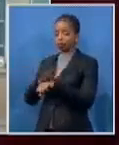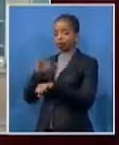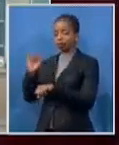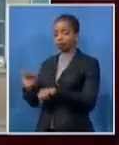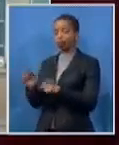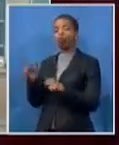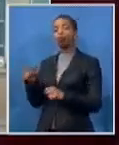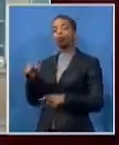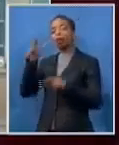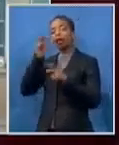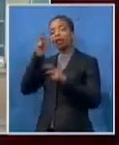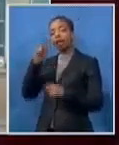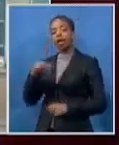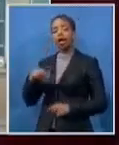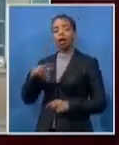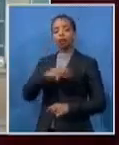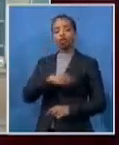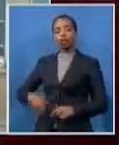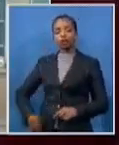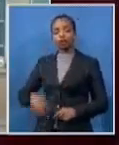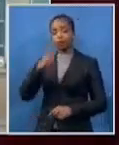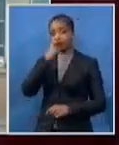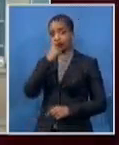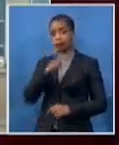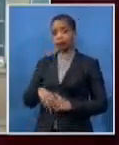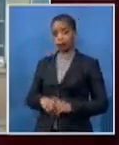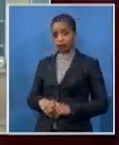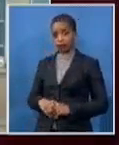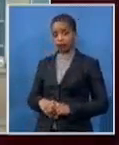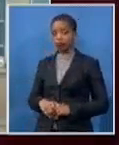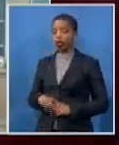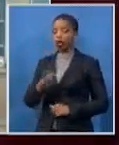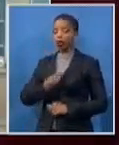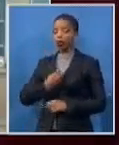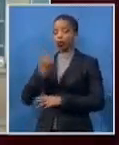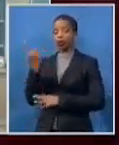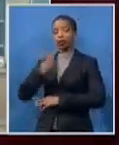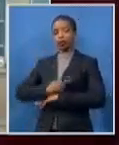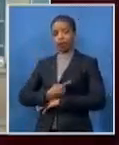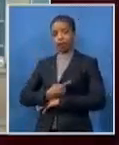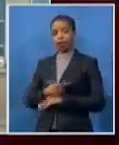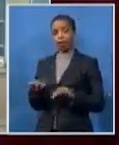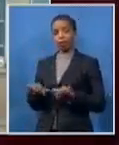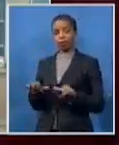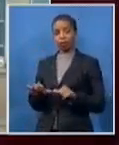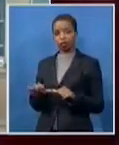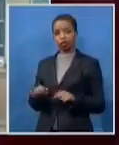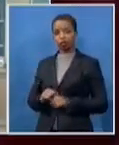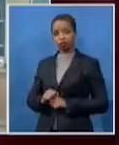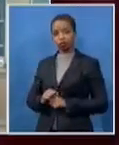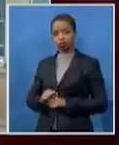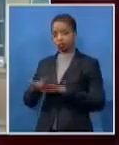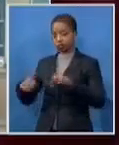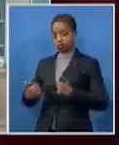message challenging the youth to take charge of the process of reviving the economy post-COVID-19, and on the other hand,